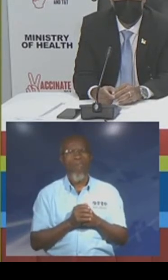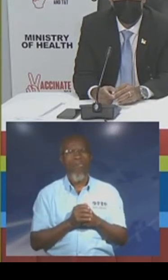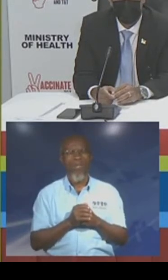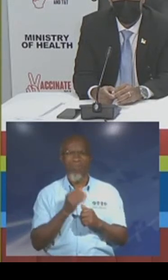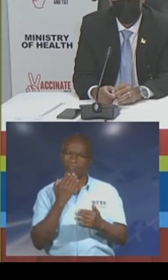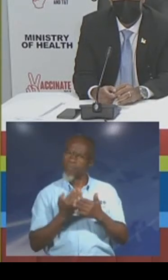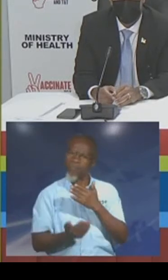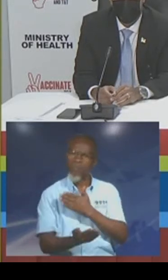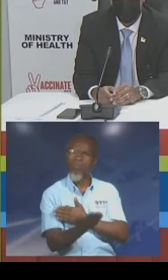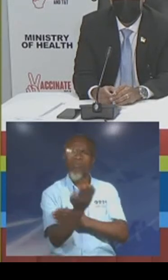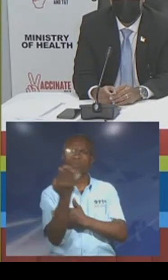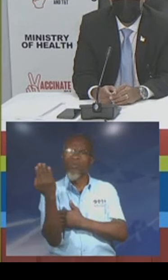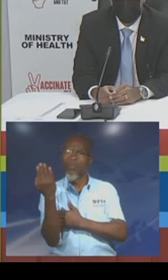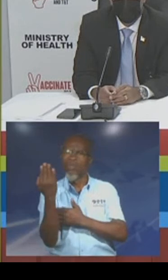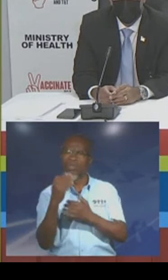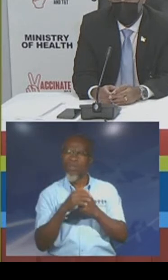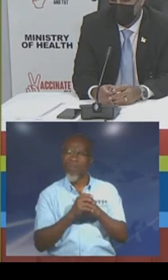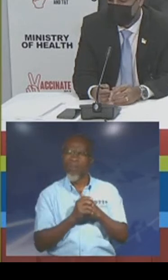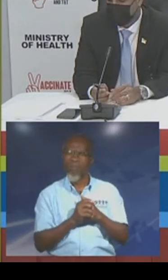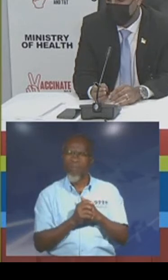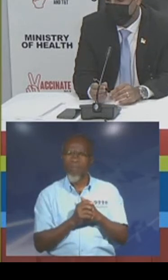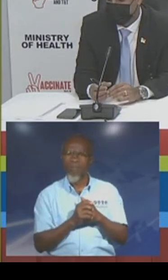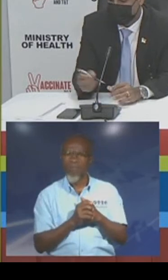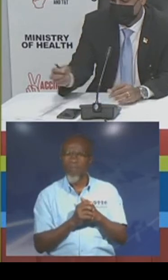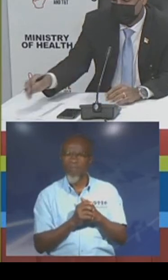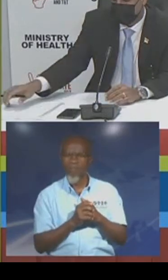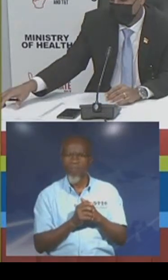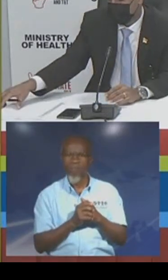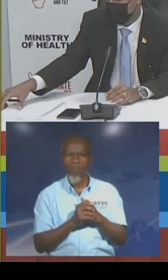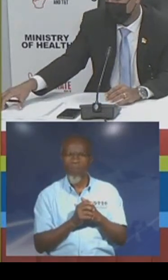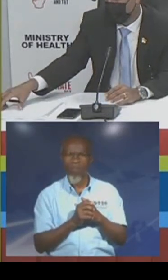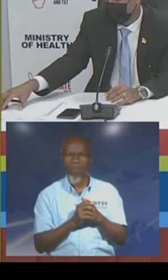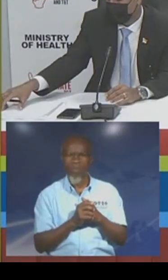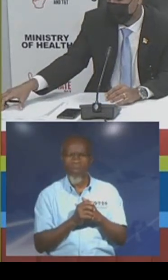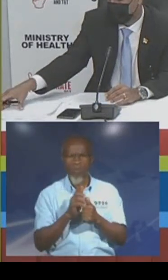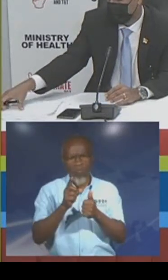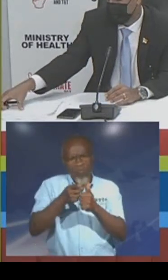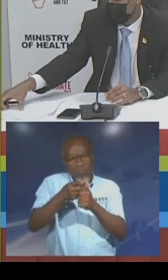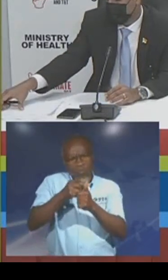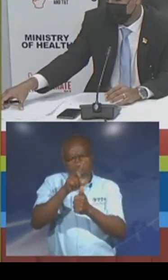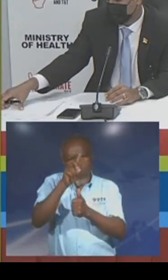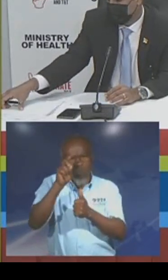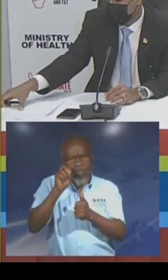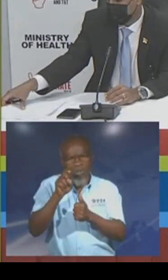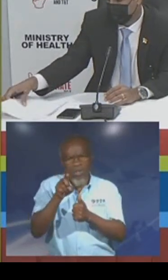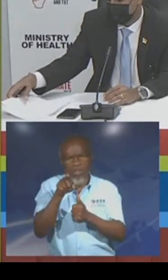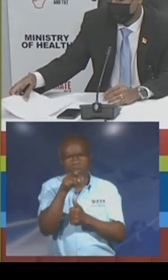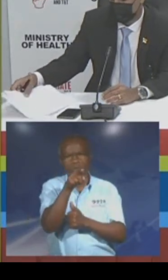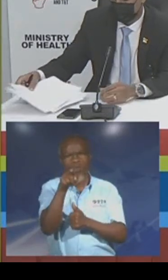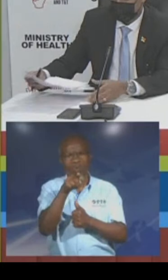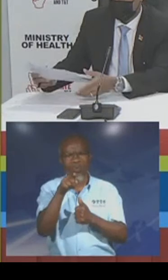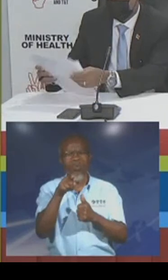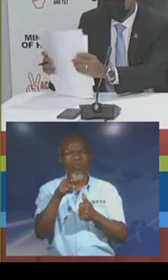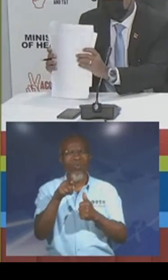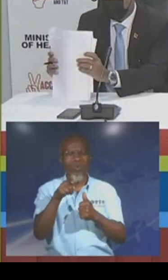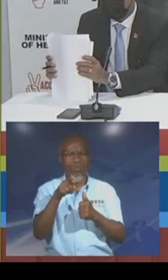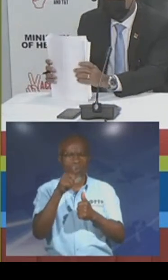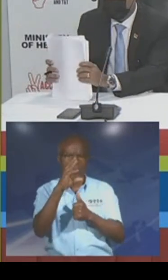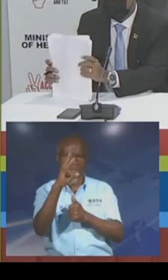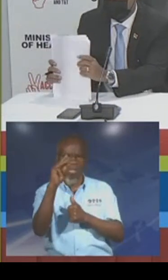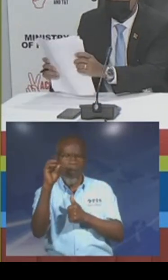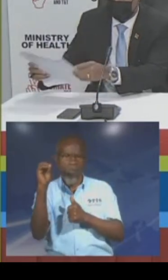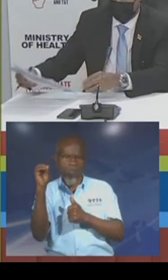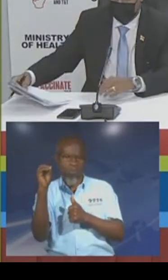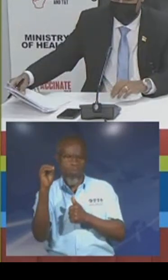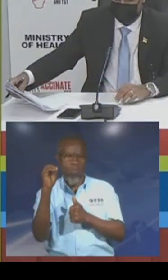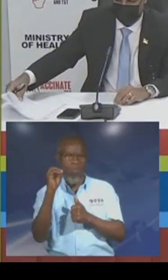Good morning. This is Paula Lindo from the Newsday. So my first question is to Dr. Parasram. You